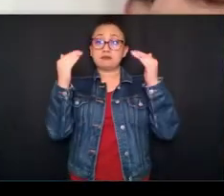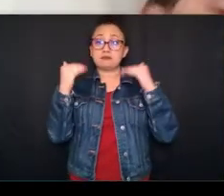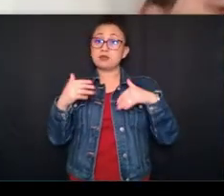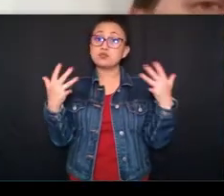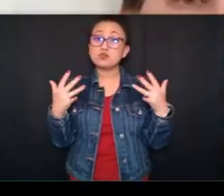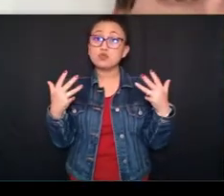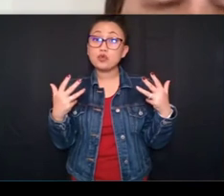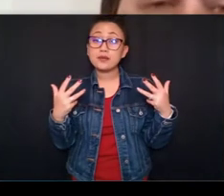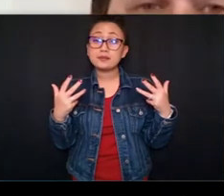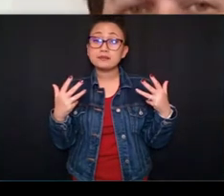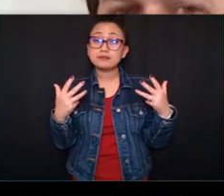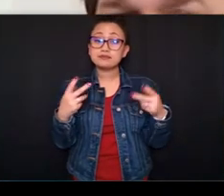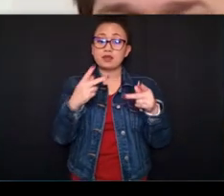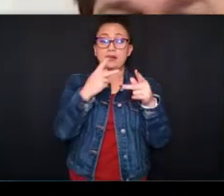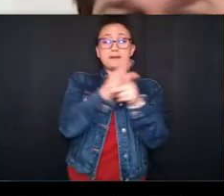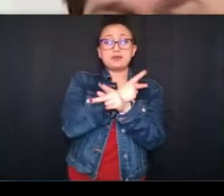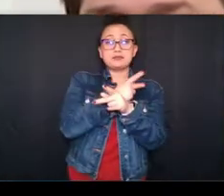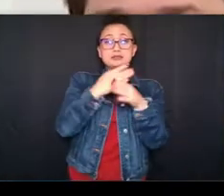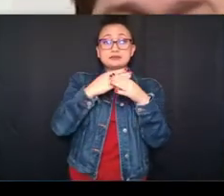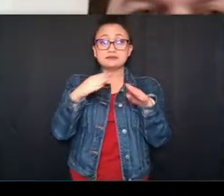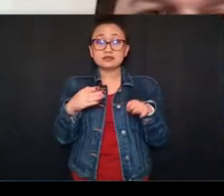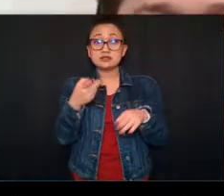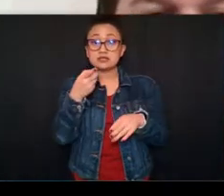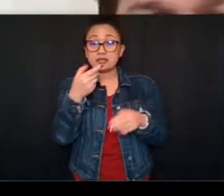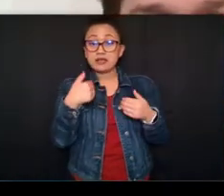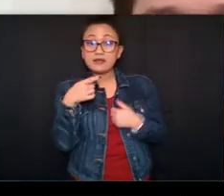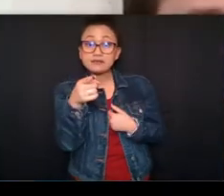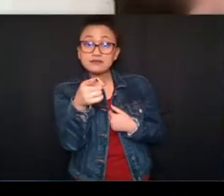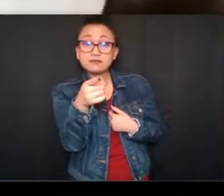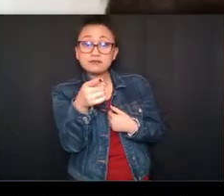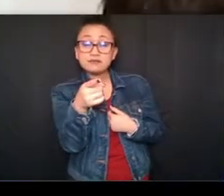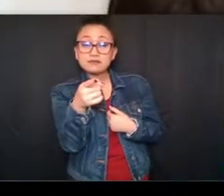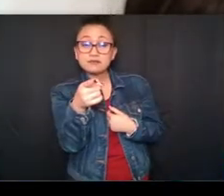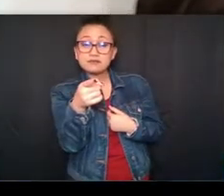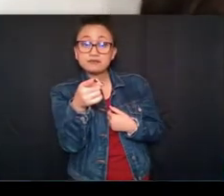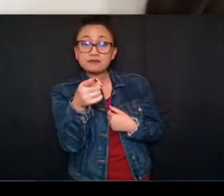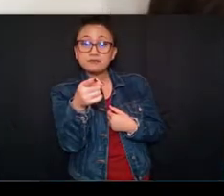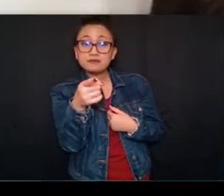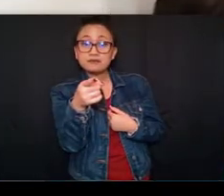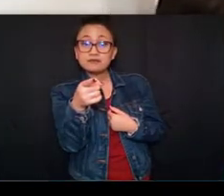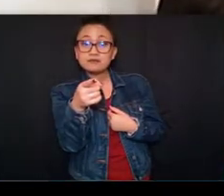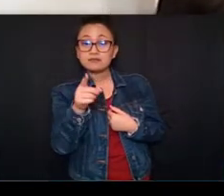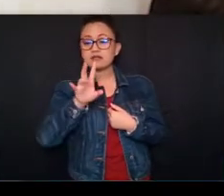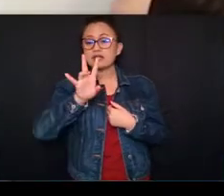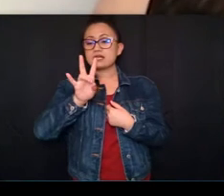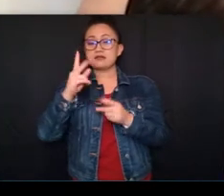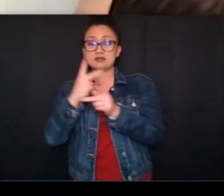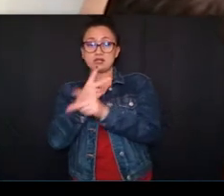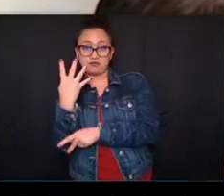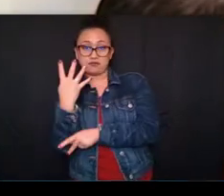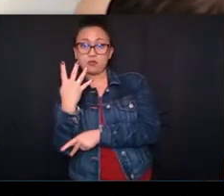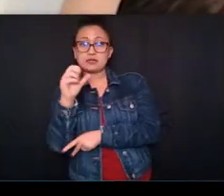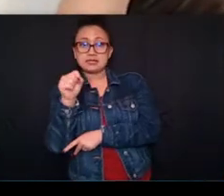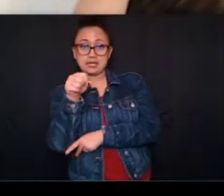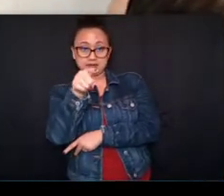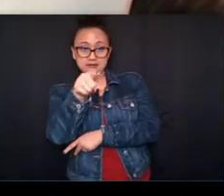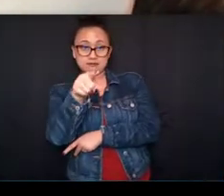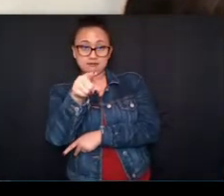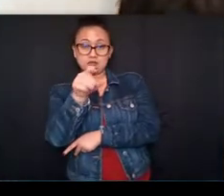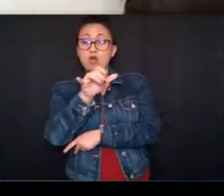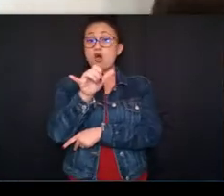look, do I have any multiplication or division? Because that is the next thing in the list. And I see that I have 7 times 4. Now, I also have an